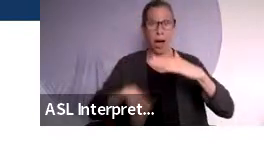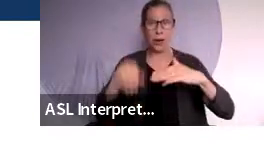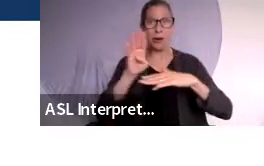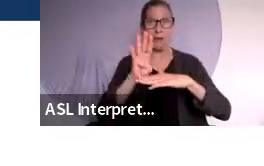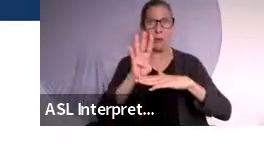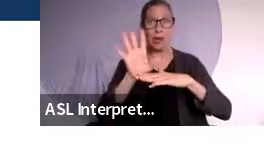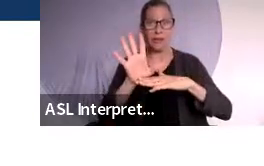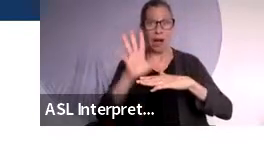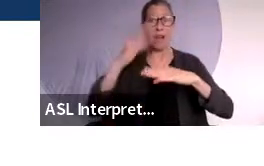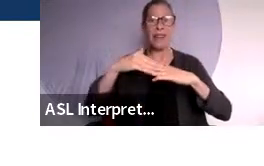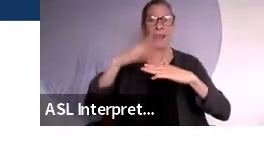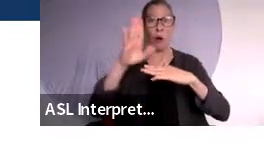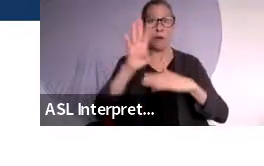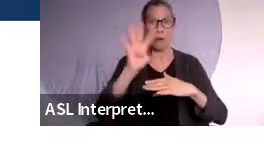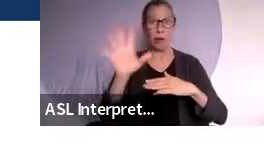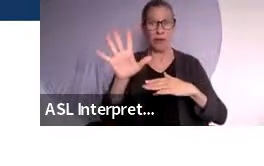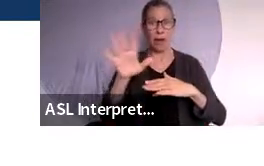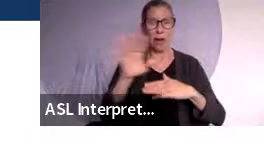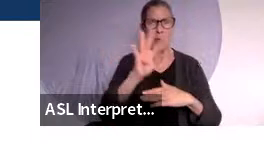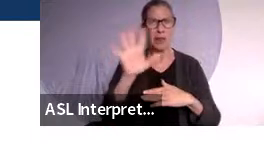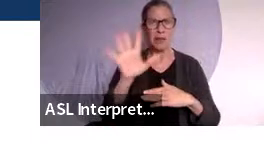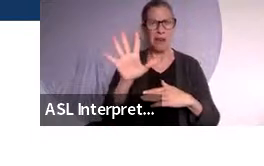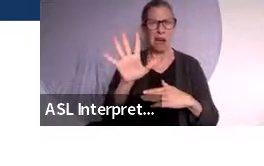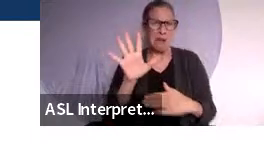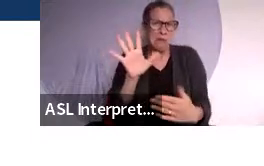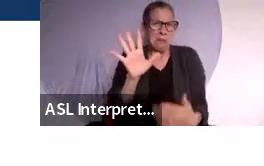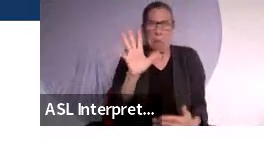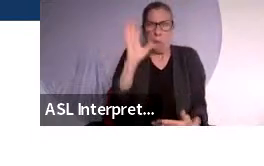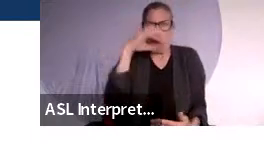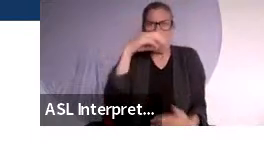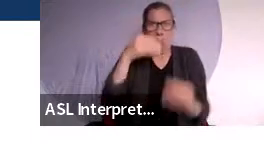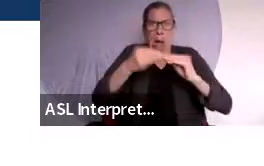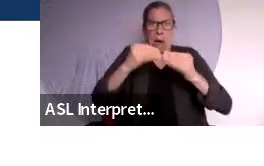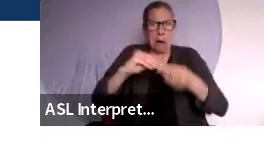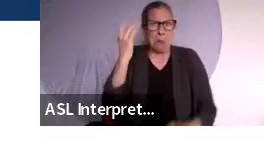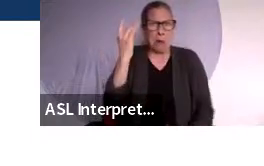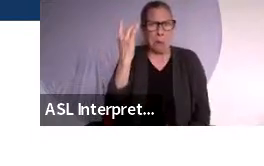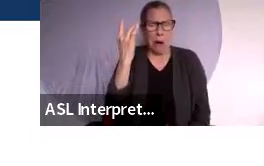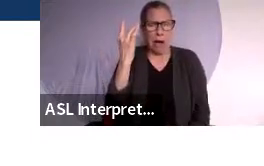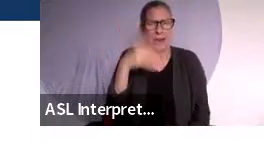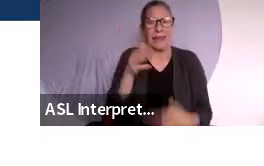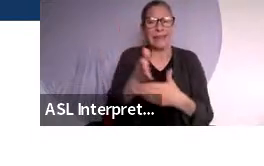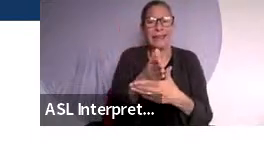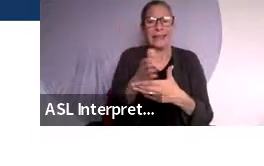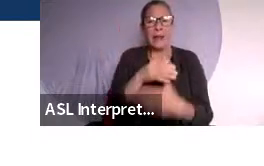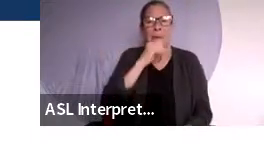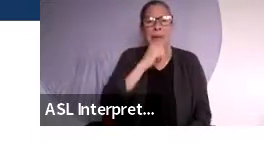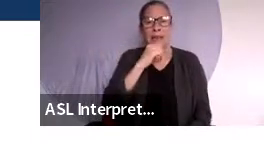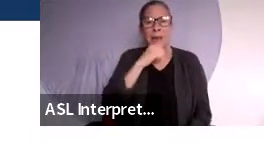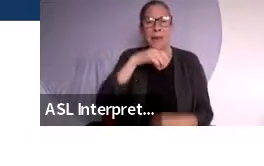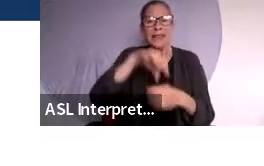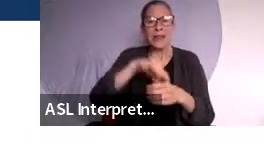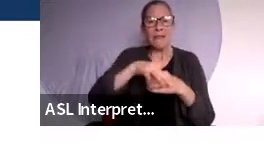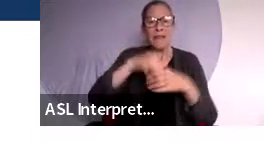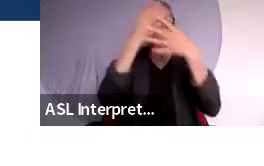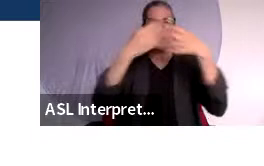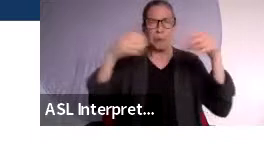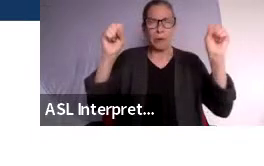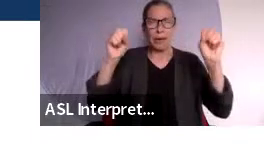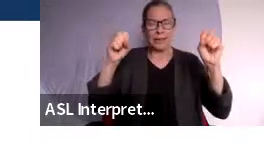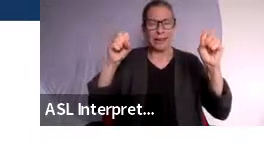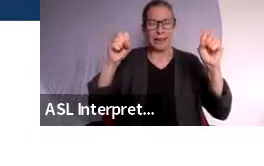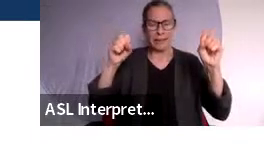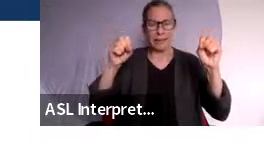45 and over. And 45 might seem like an arbitrary number, but it is the median age of voting in presidential elections, and there are some